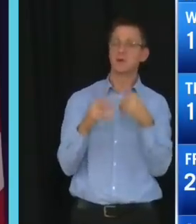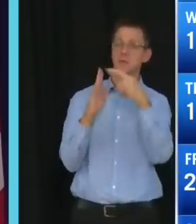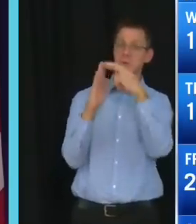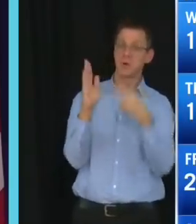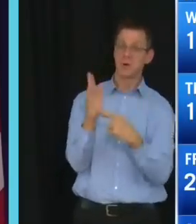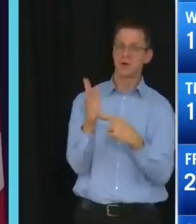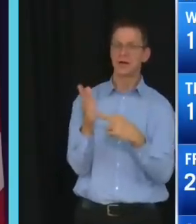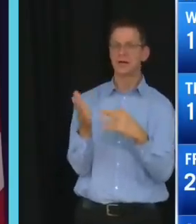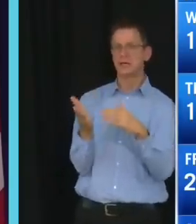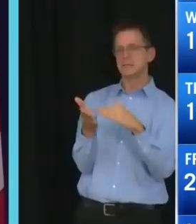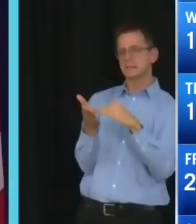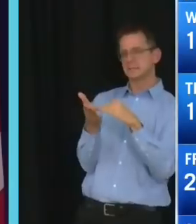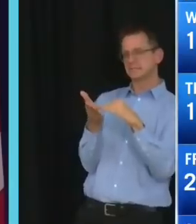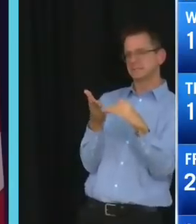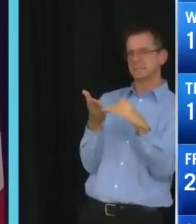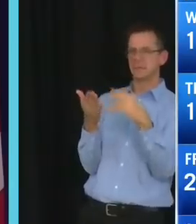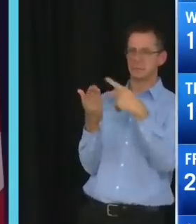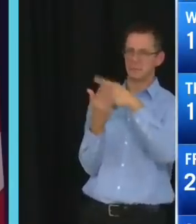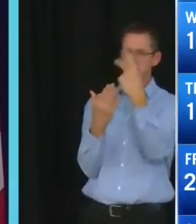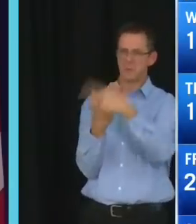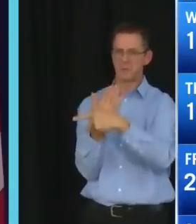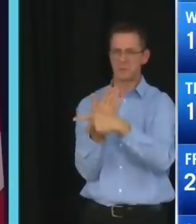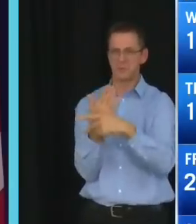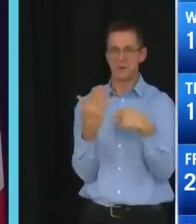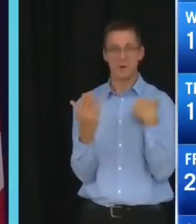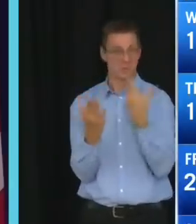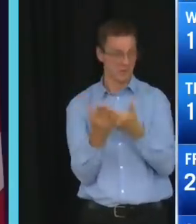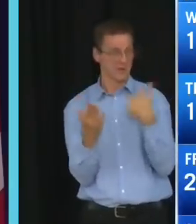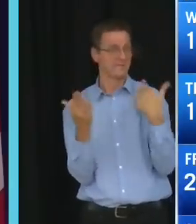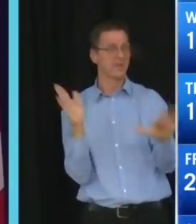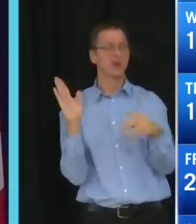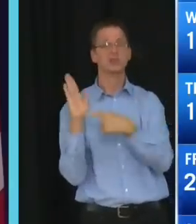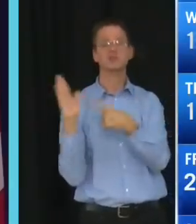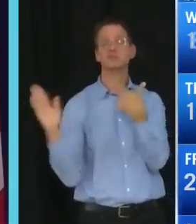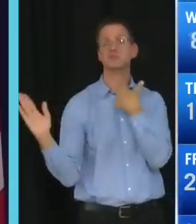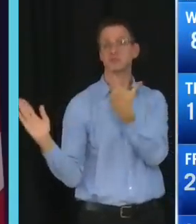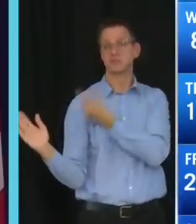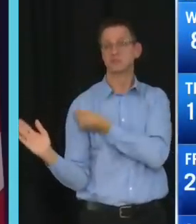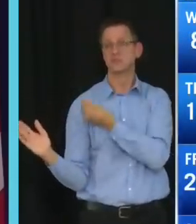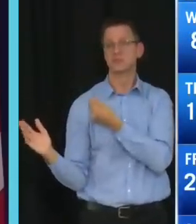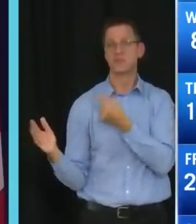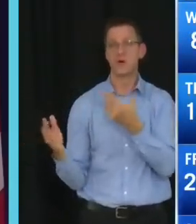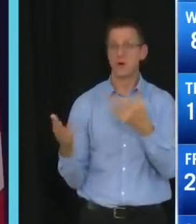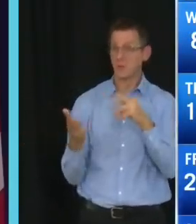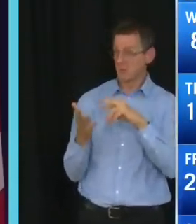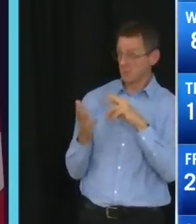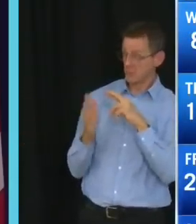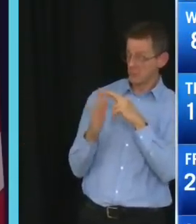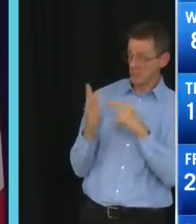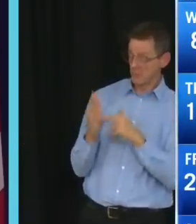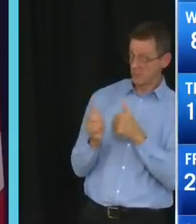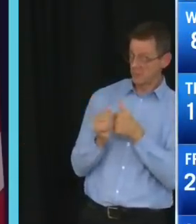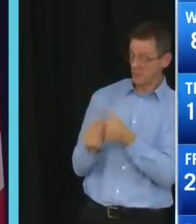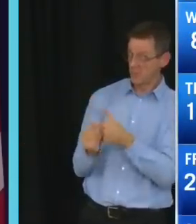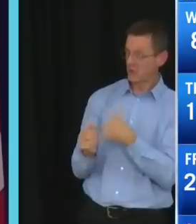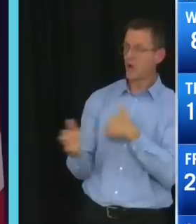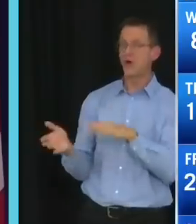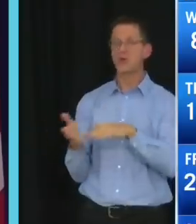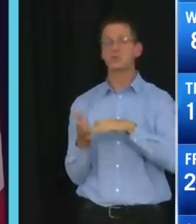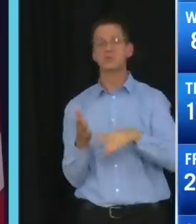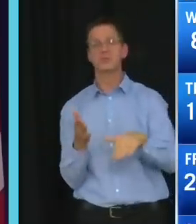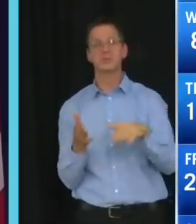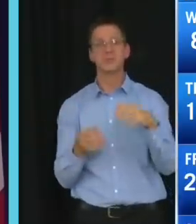of vaccination program for participation in certain discretionary activities that have a higher risk of viral